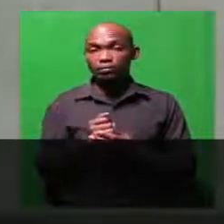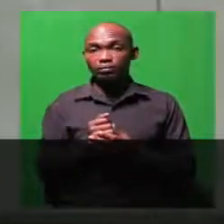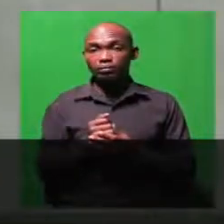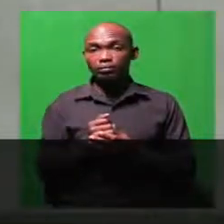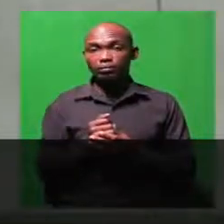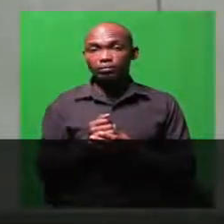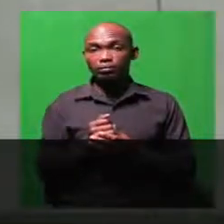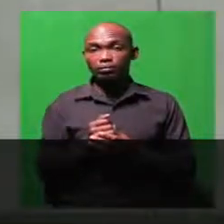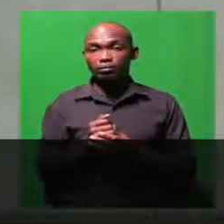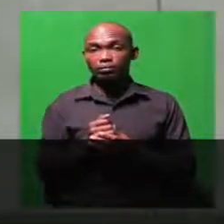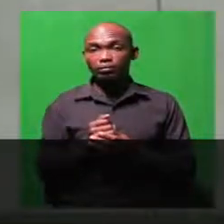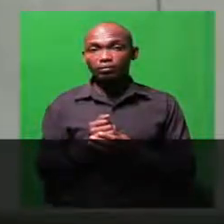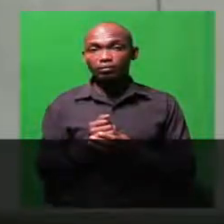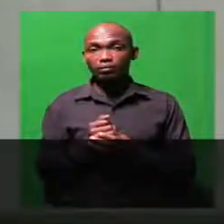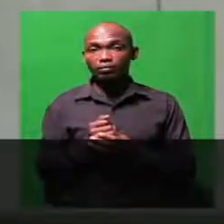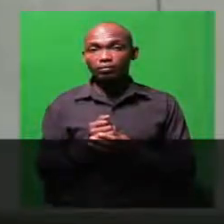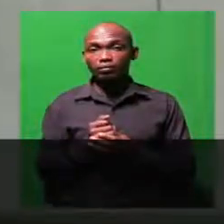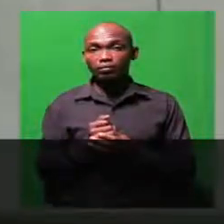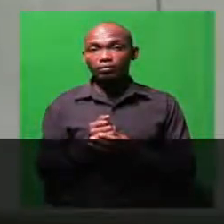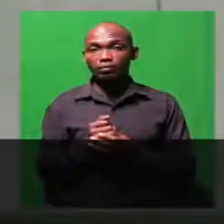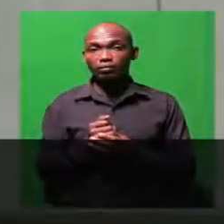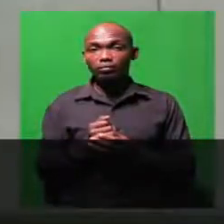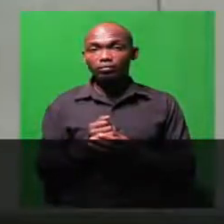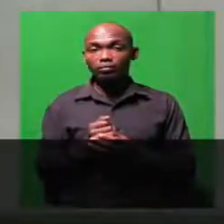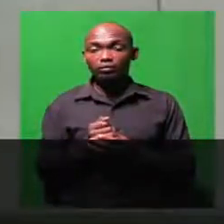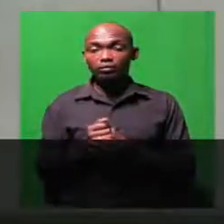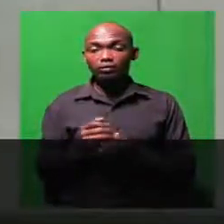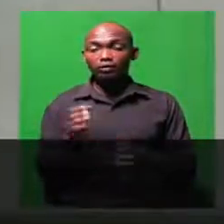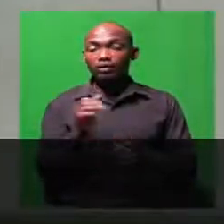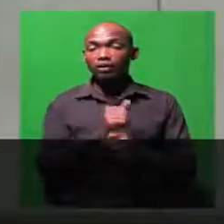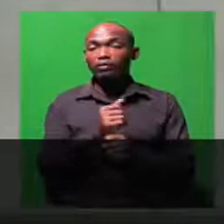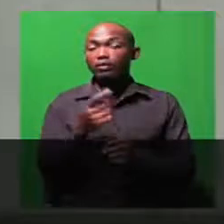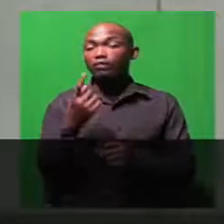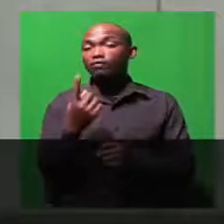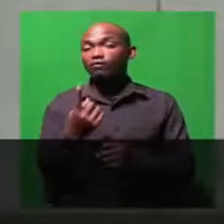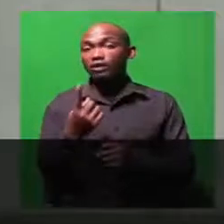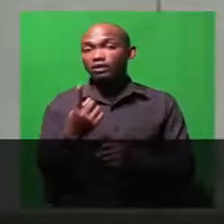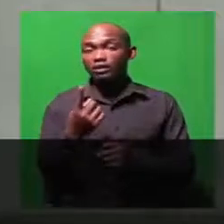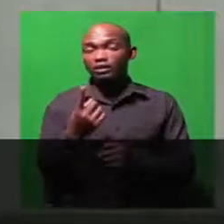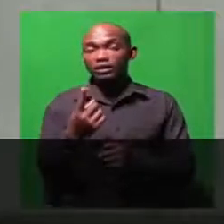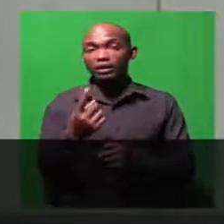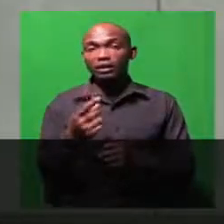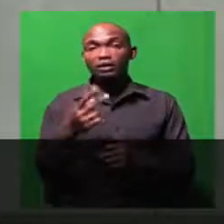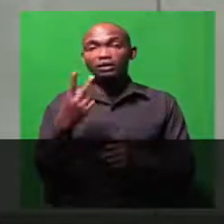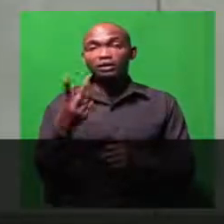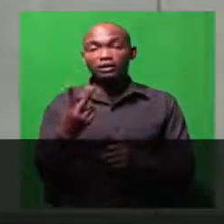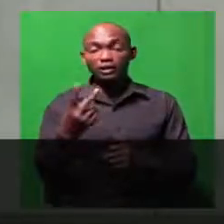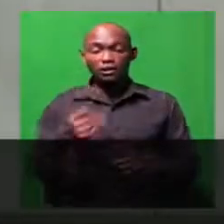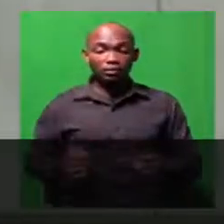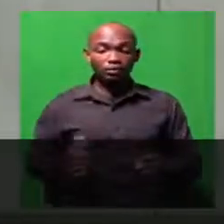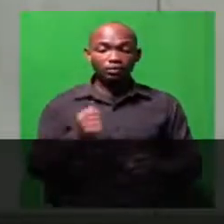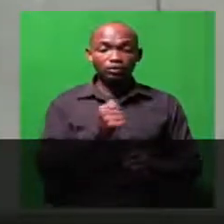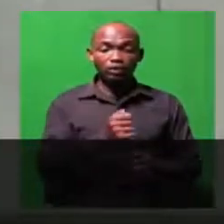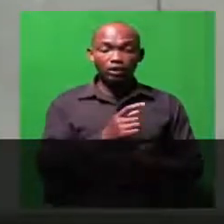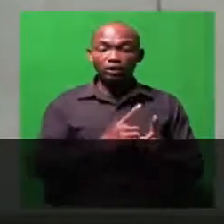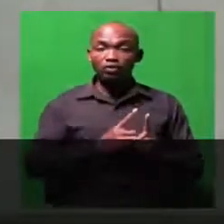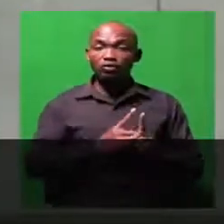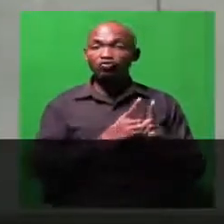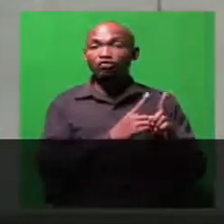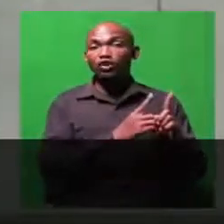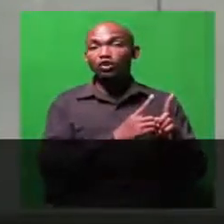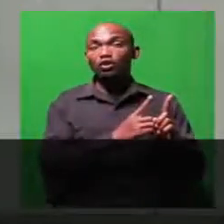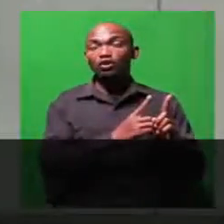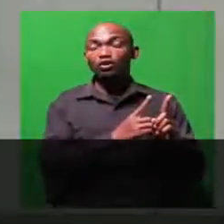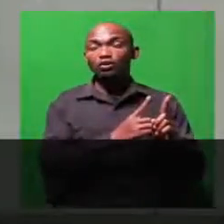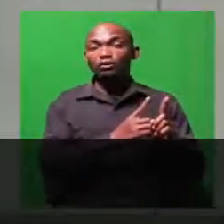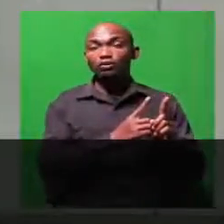we have the first and the second procedure that we have to follow. First of all, who can